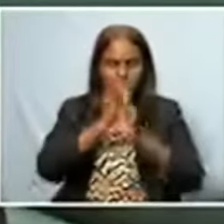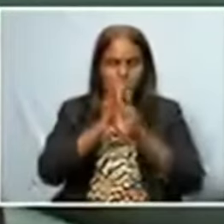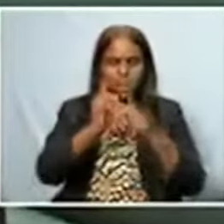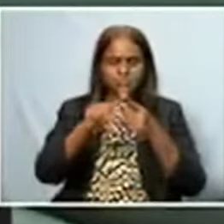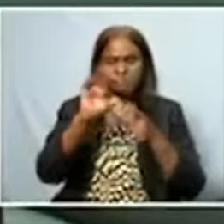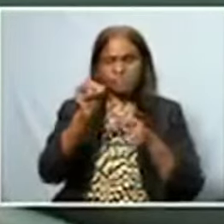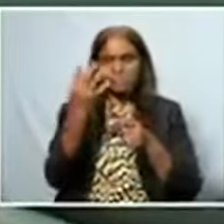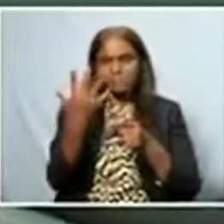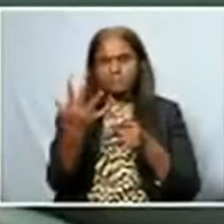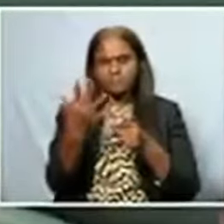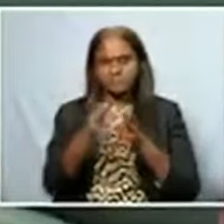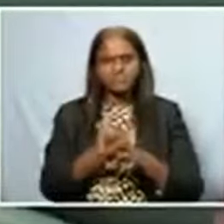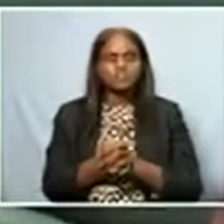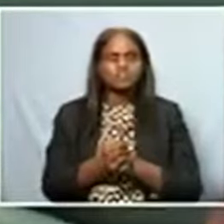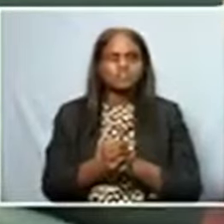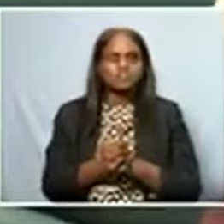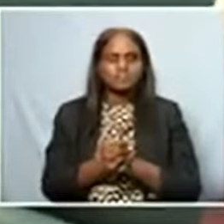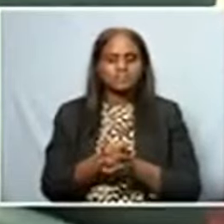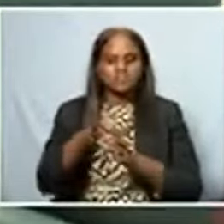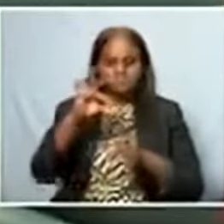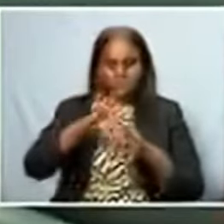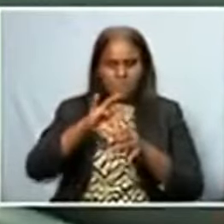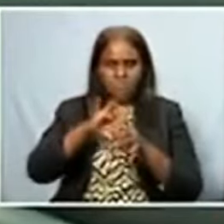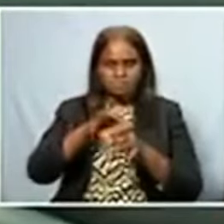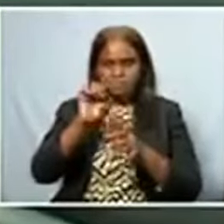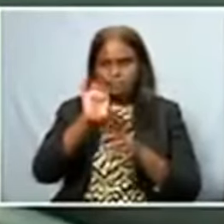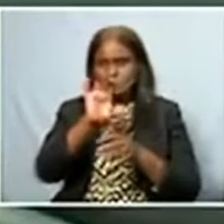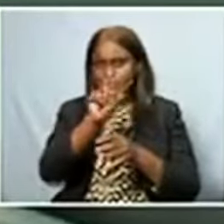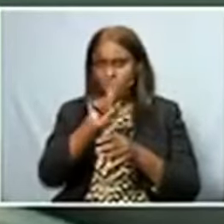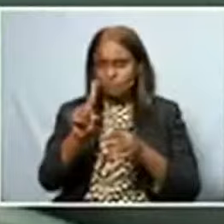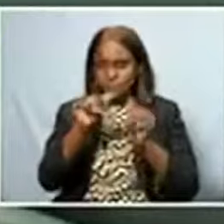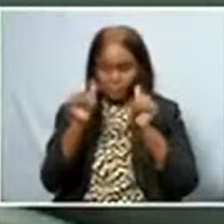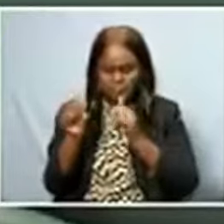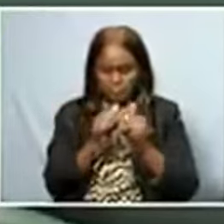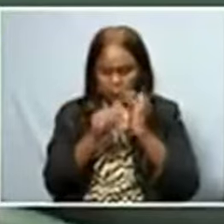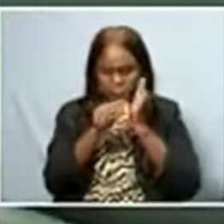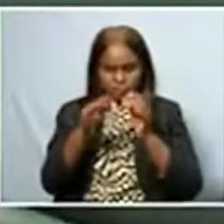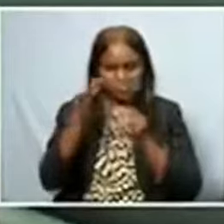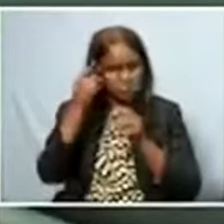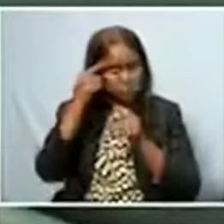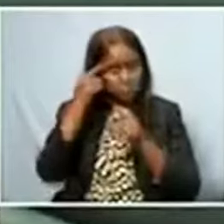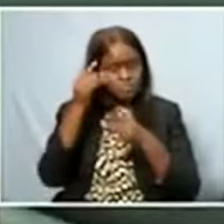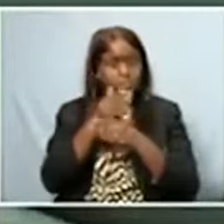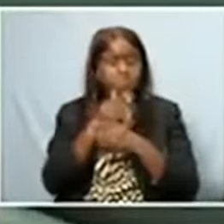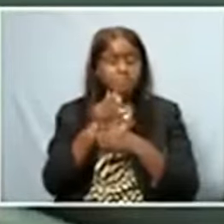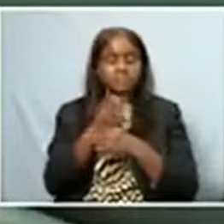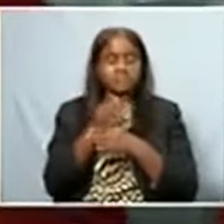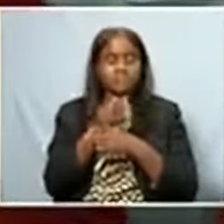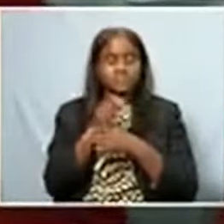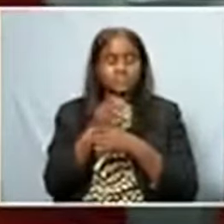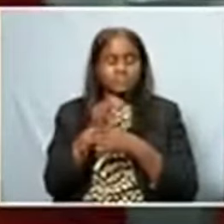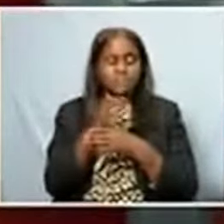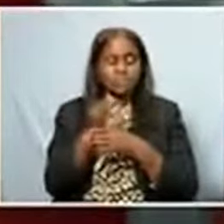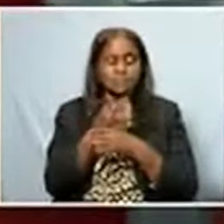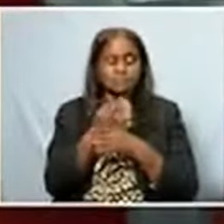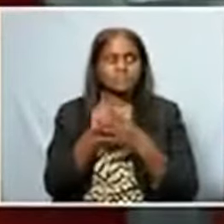05, Electoral Commission of Zambia, the Acting Leader of Government Business.